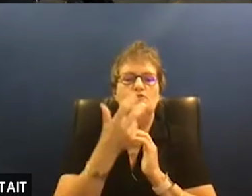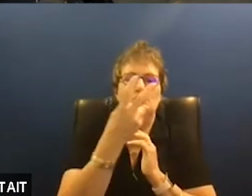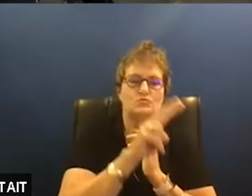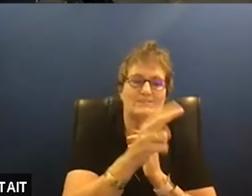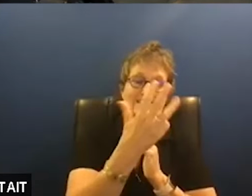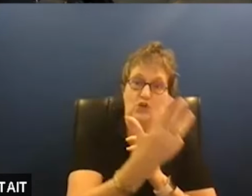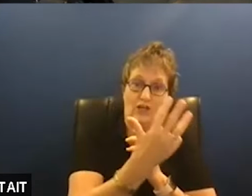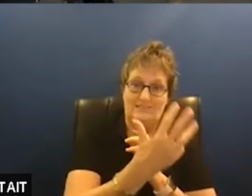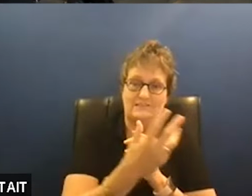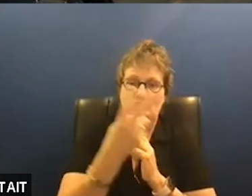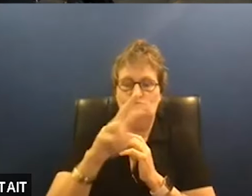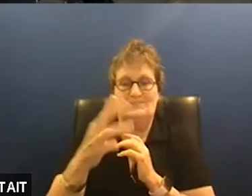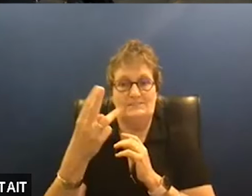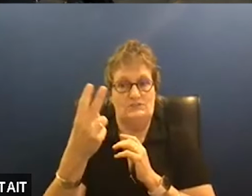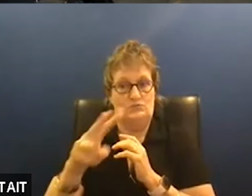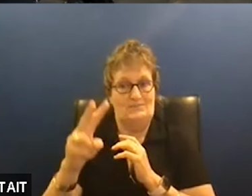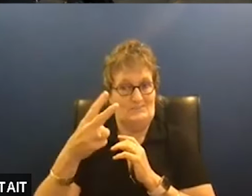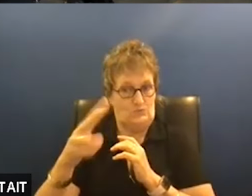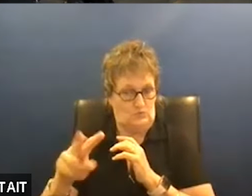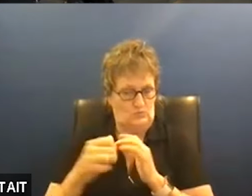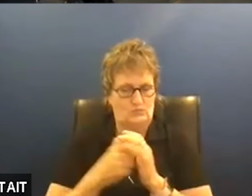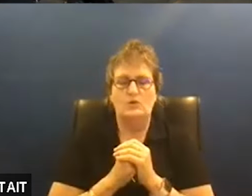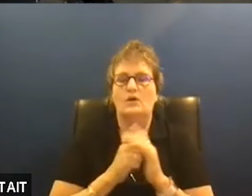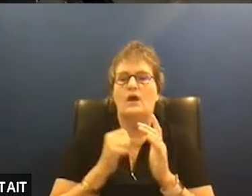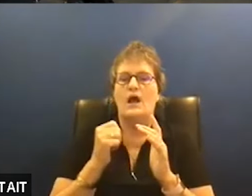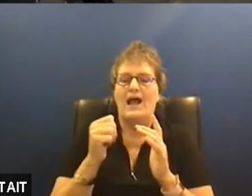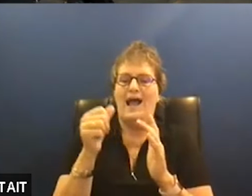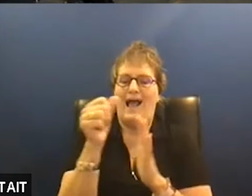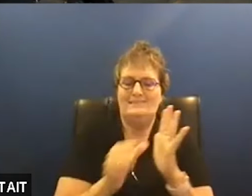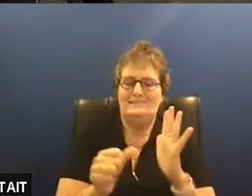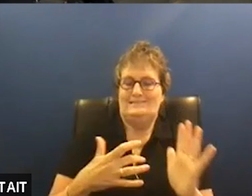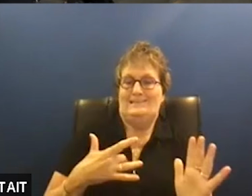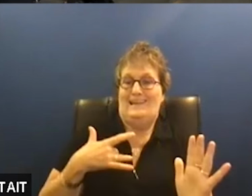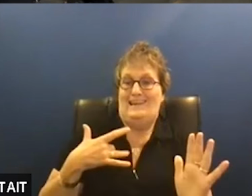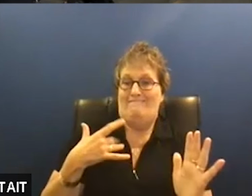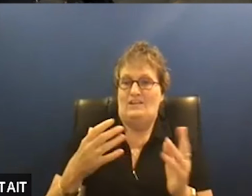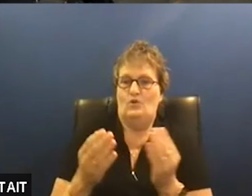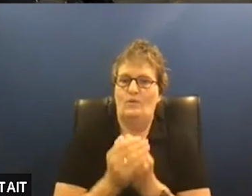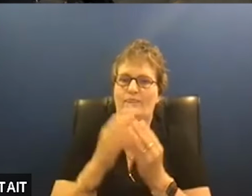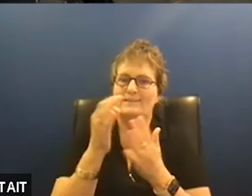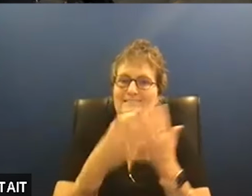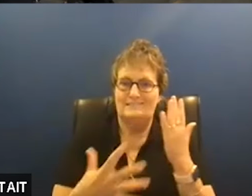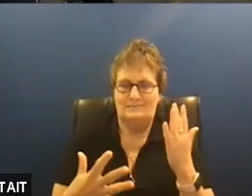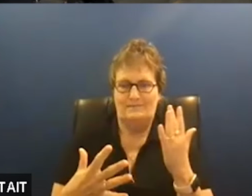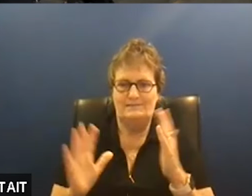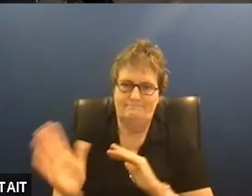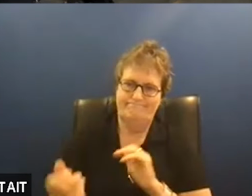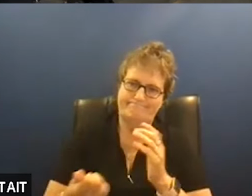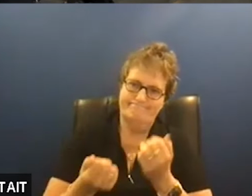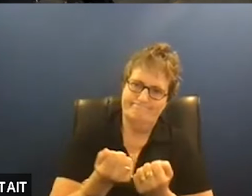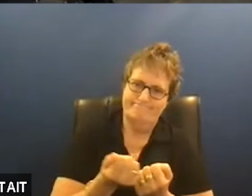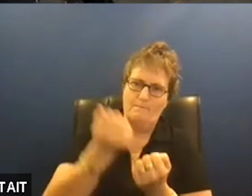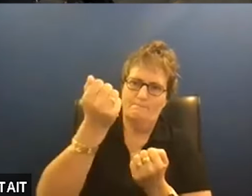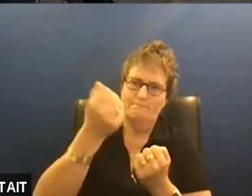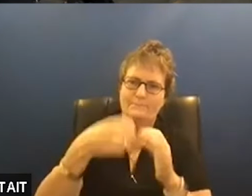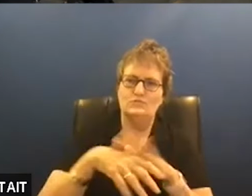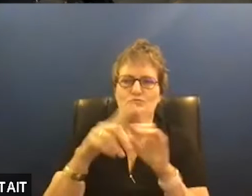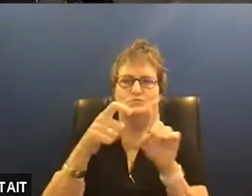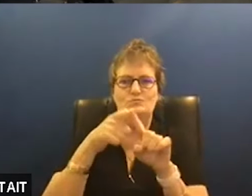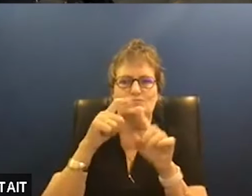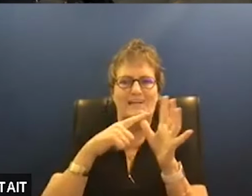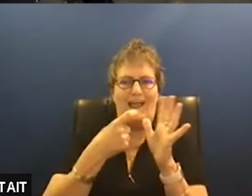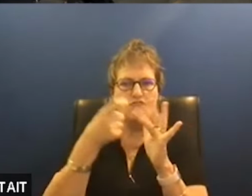collaboration with artists living with disability. Turn it over to you, Karen. Thank you, Terry, and